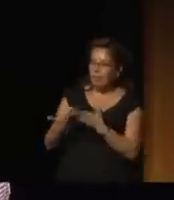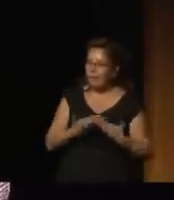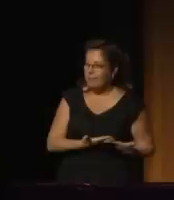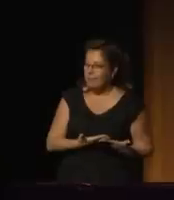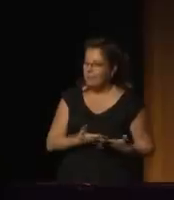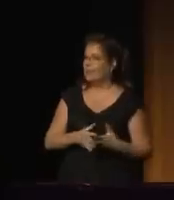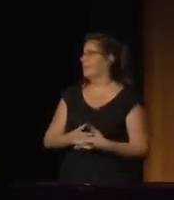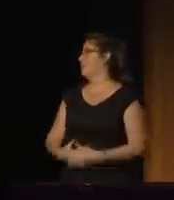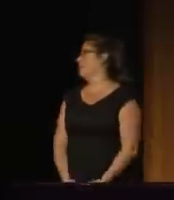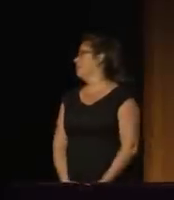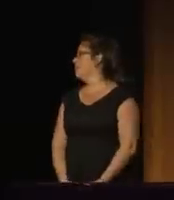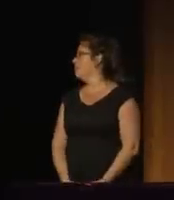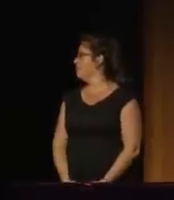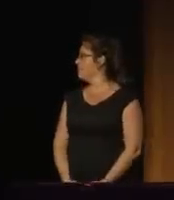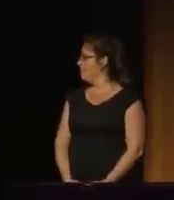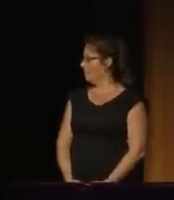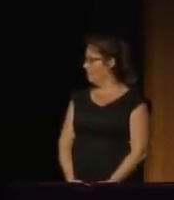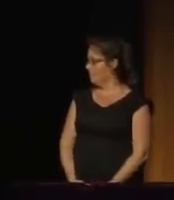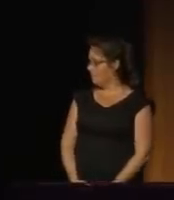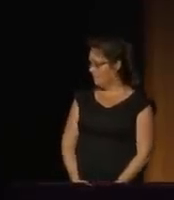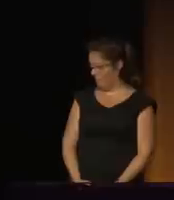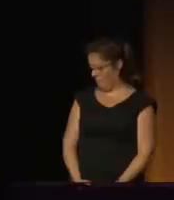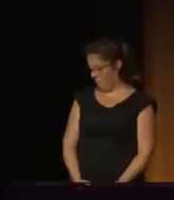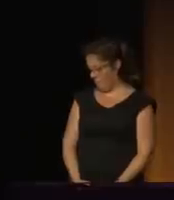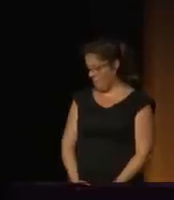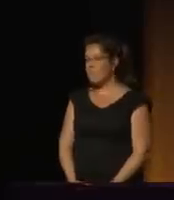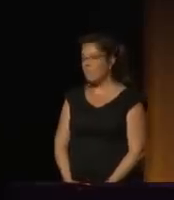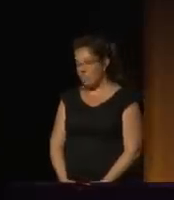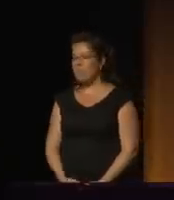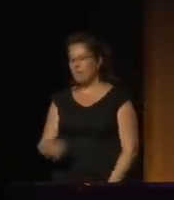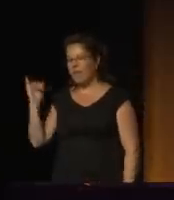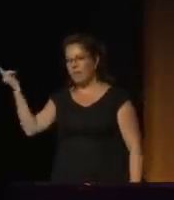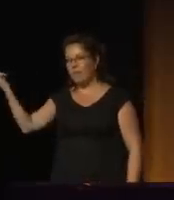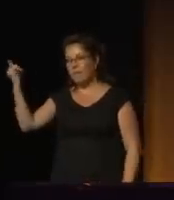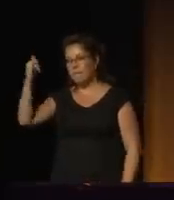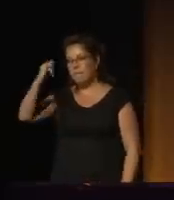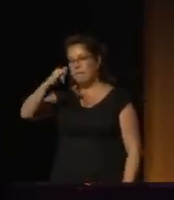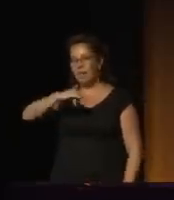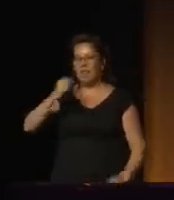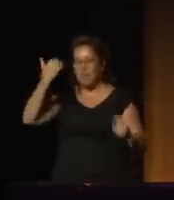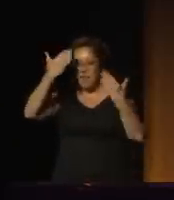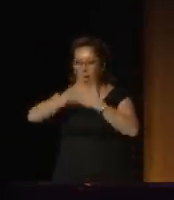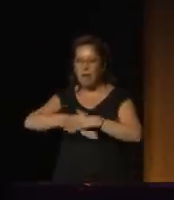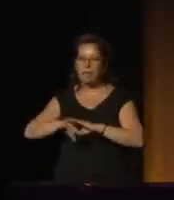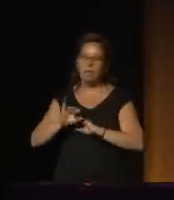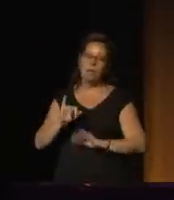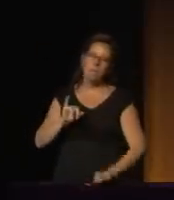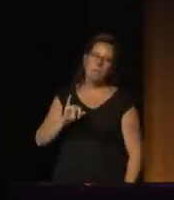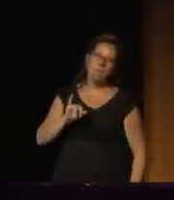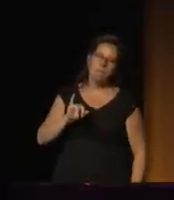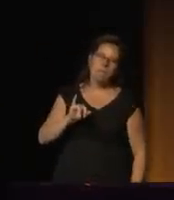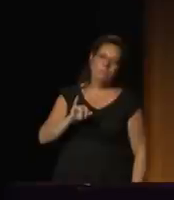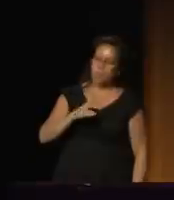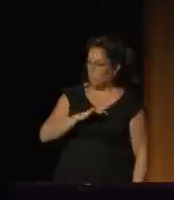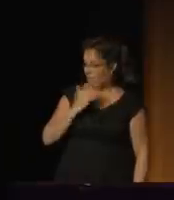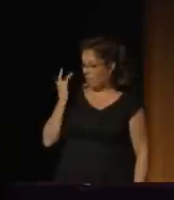You know, the ride here was difficult. It was, I'll never do that night ride again. That was just frightening. It was